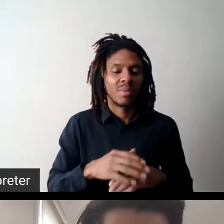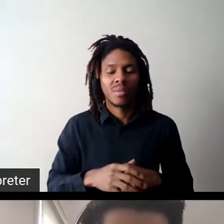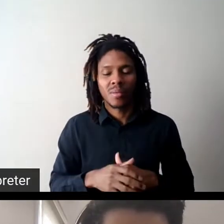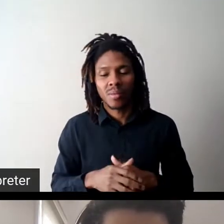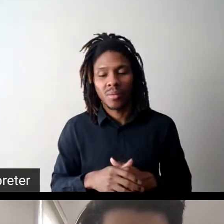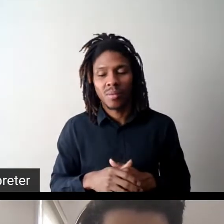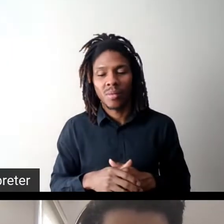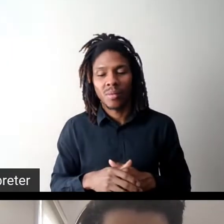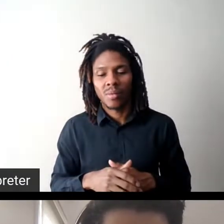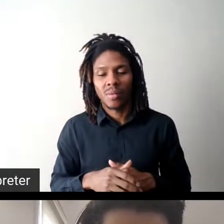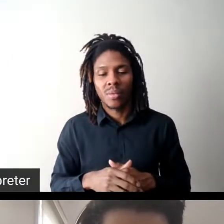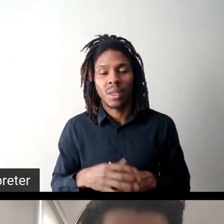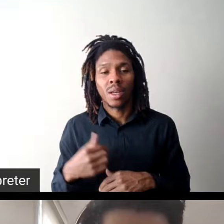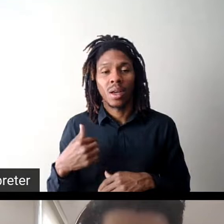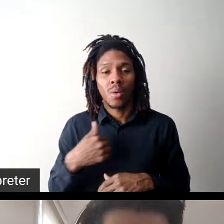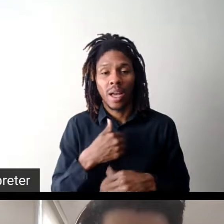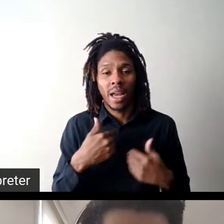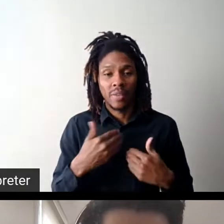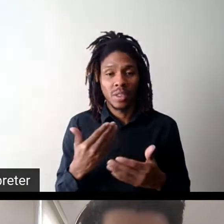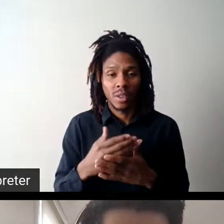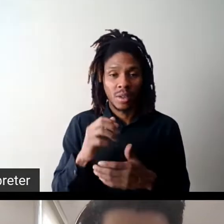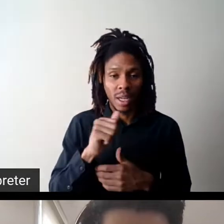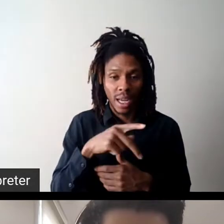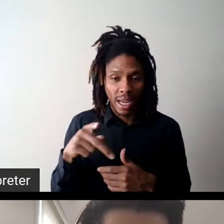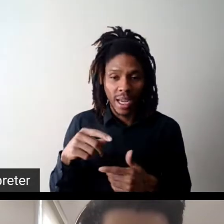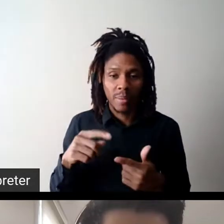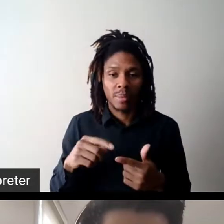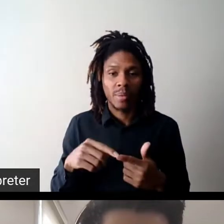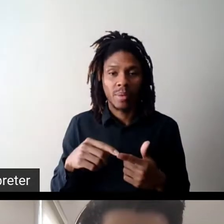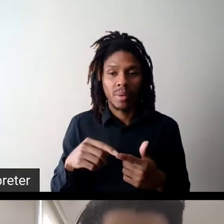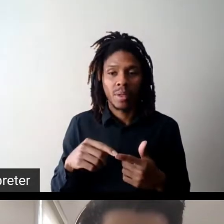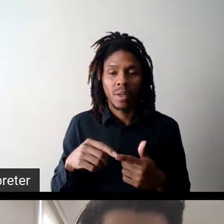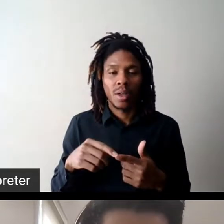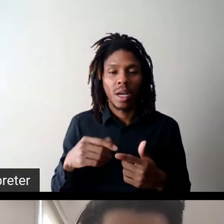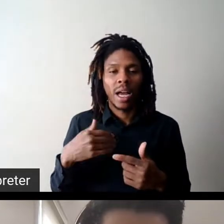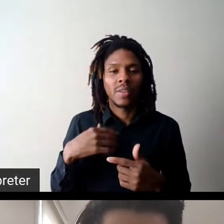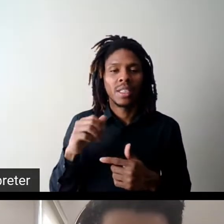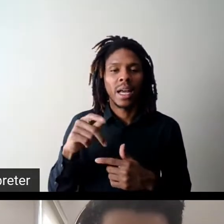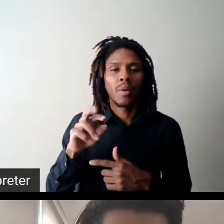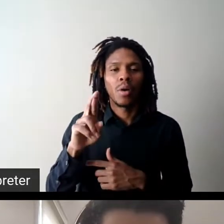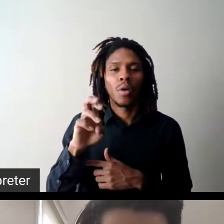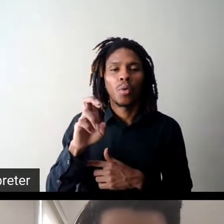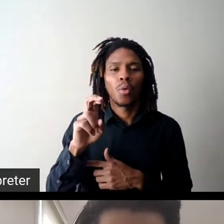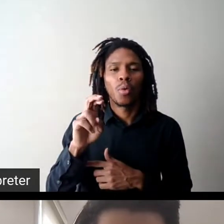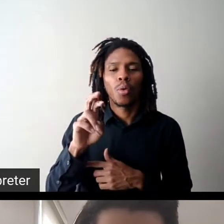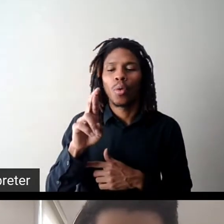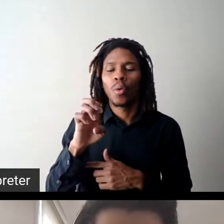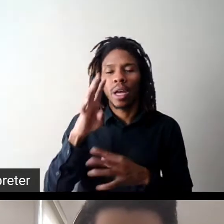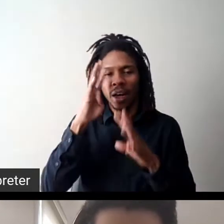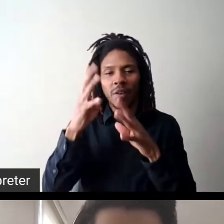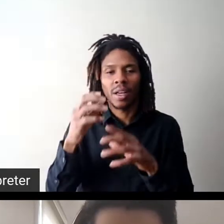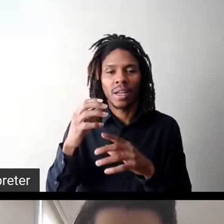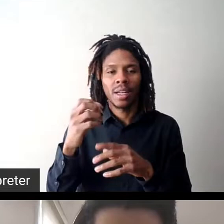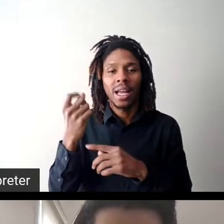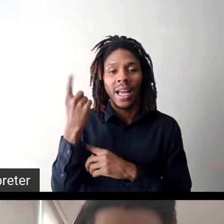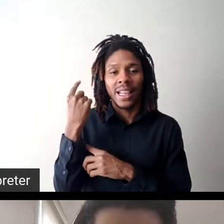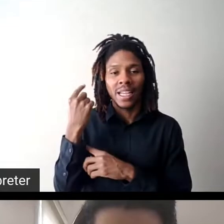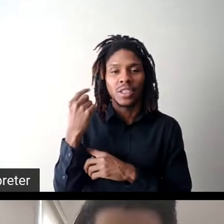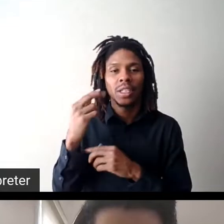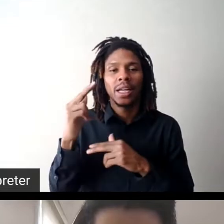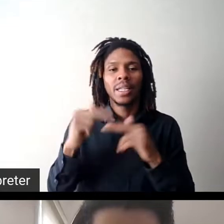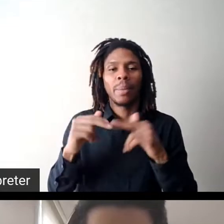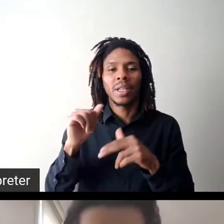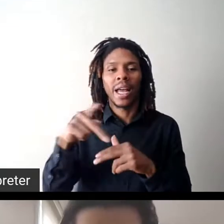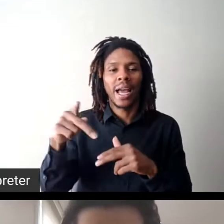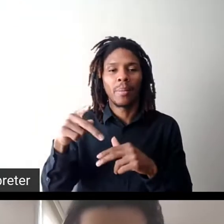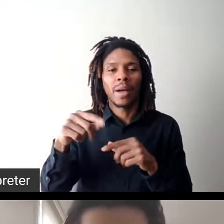we have this Amplify admin UI that we've launched at reInvent last year, which is this mechanism to build the application backend visually. So today,